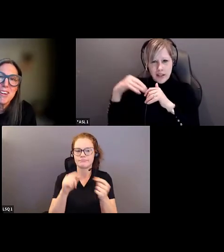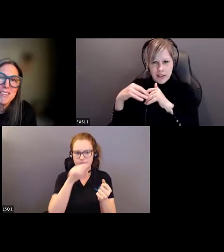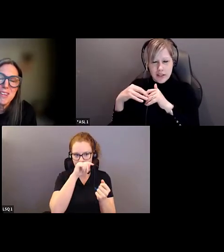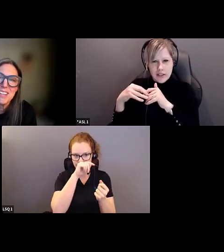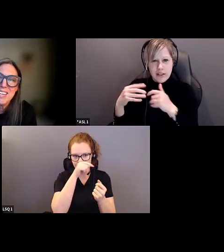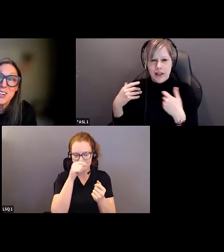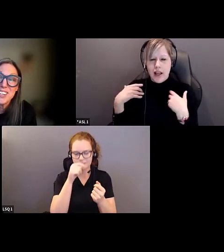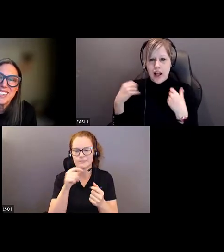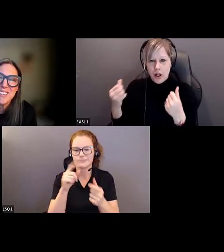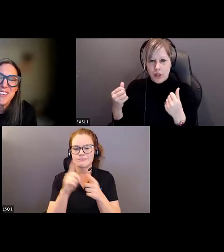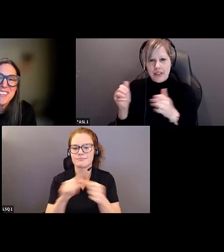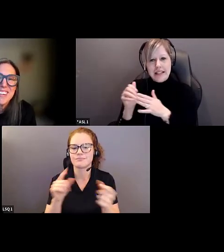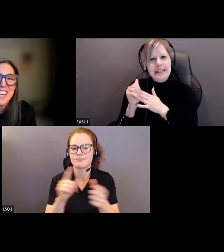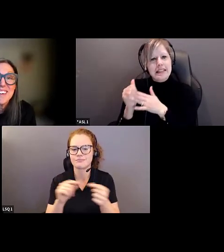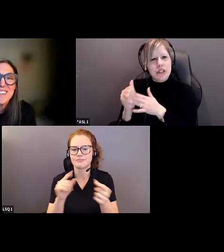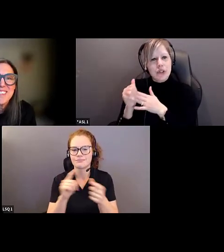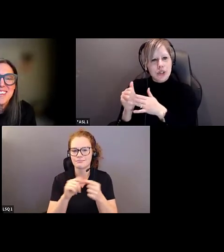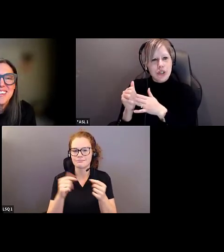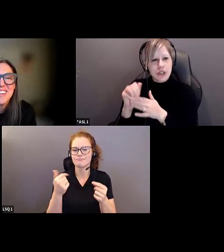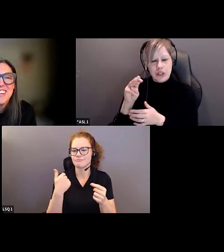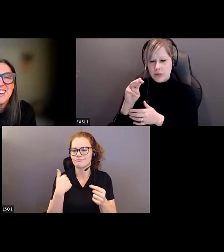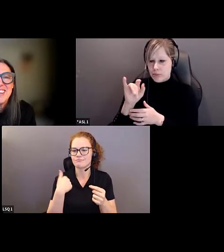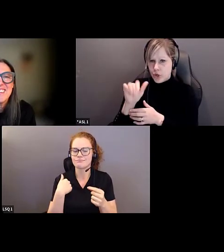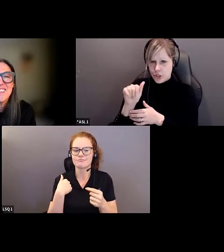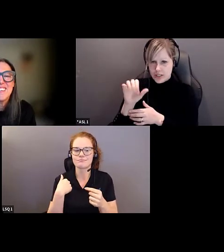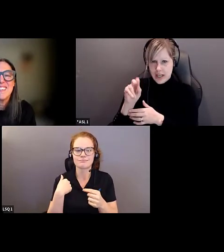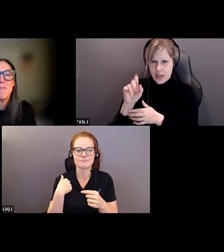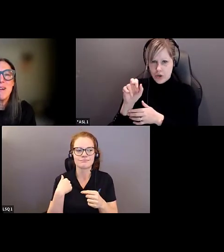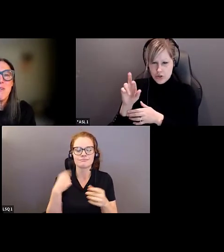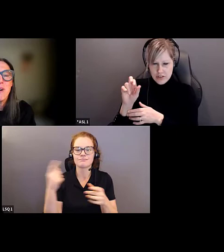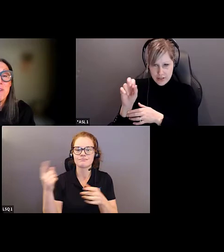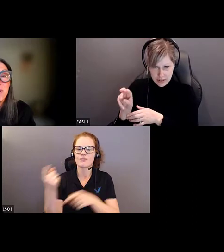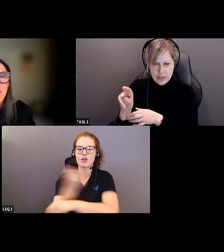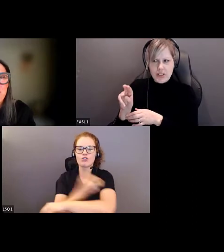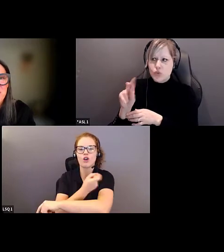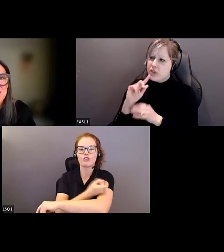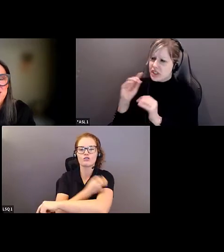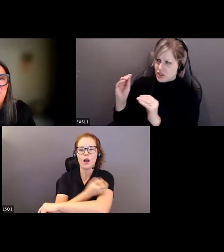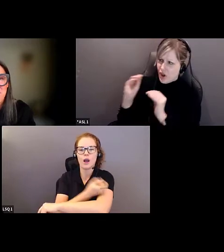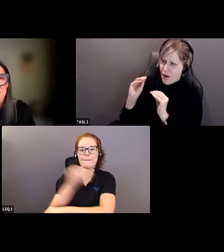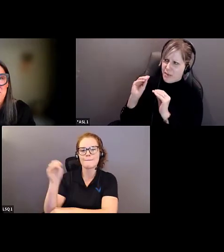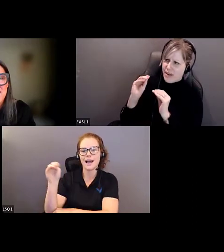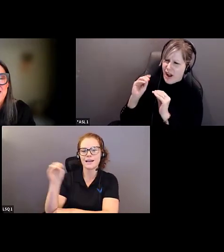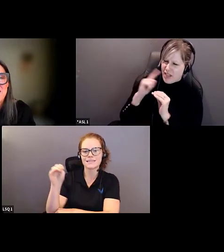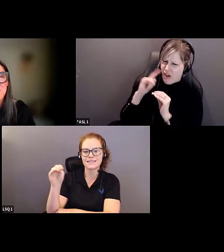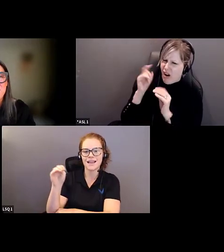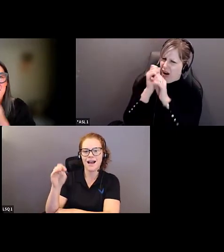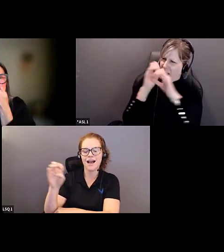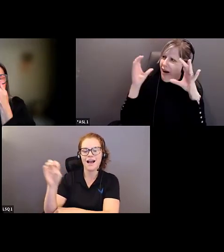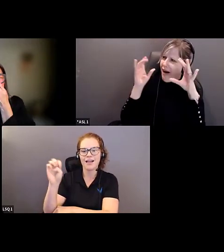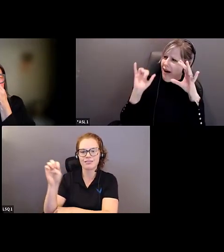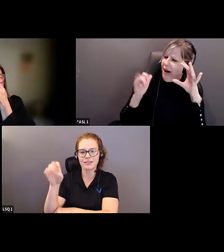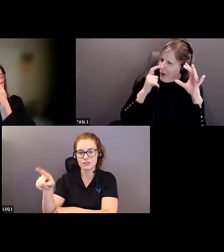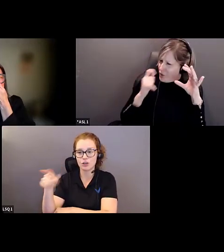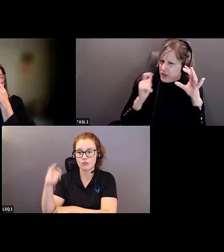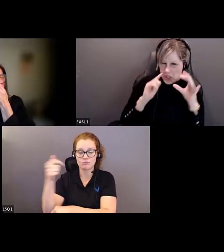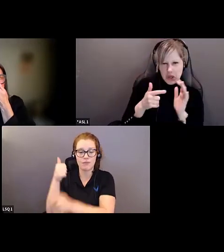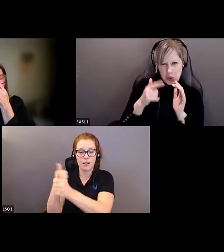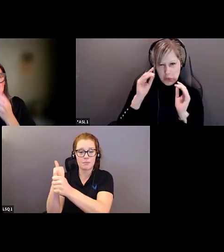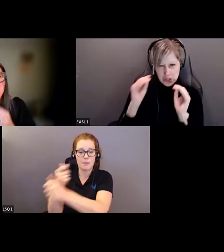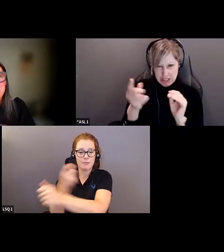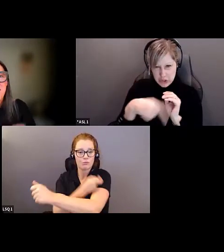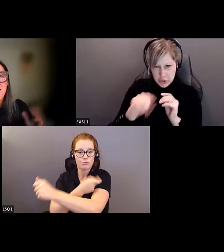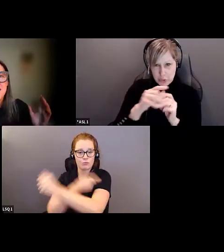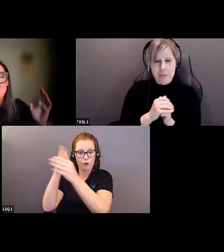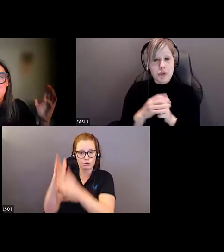leader Marcia Anderson. It's the metaphor of a football field. And we've got a team,